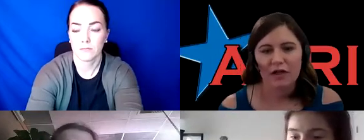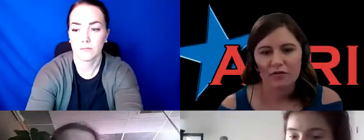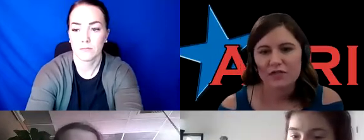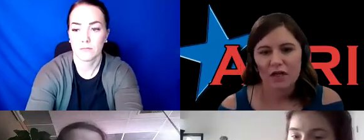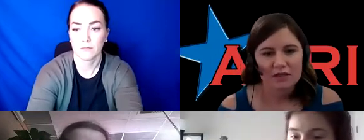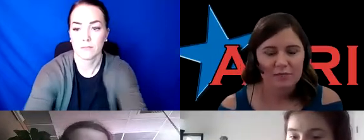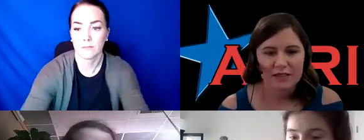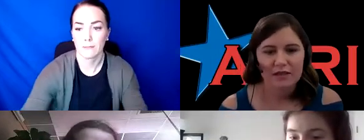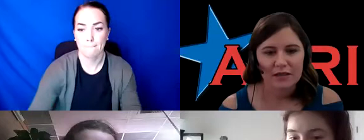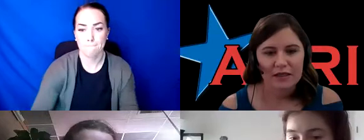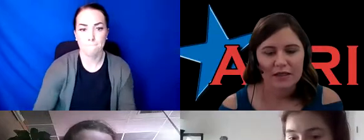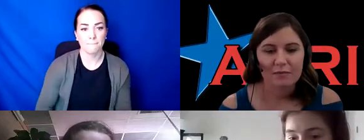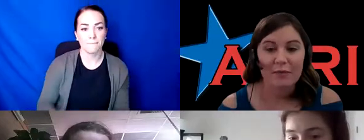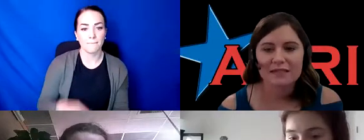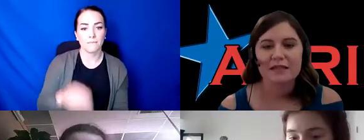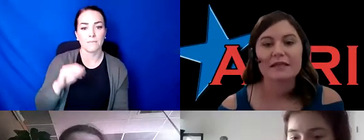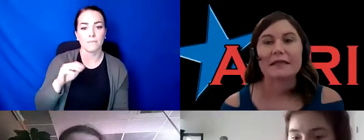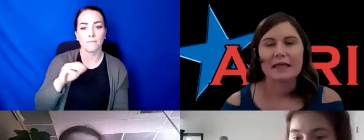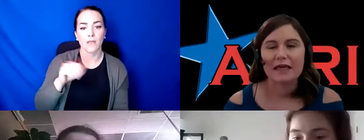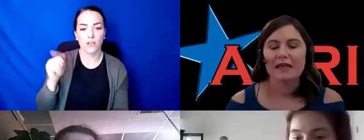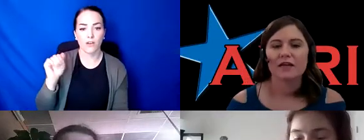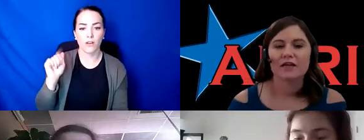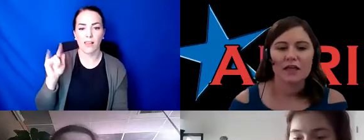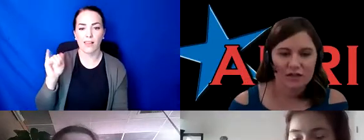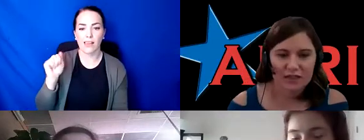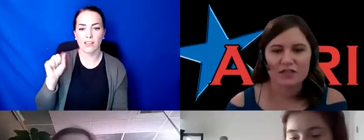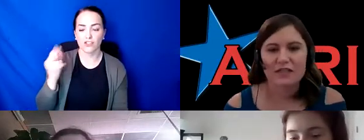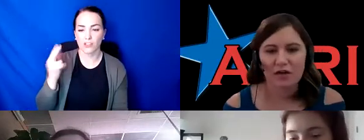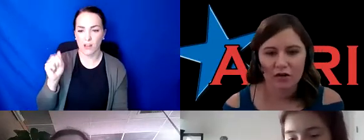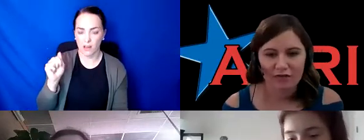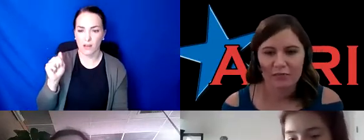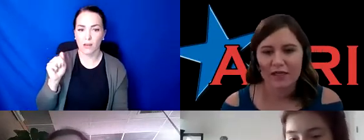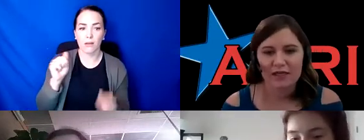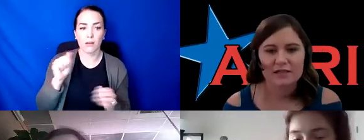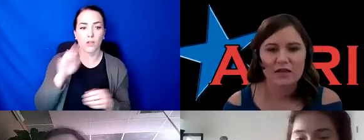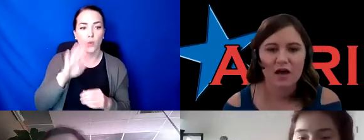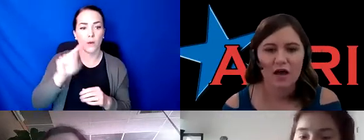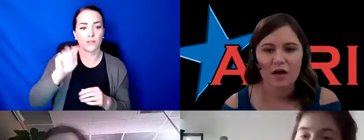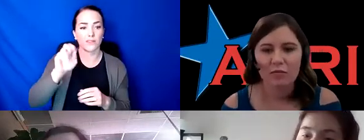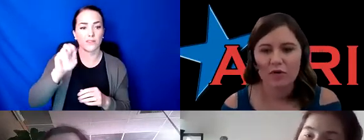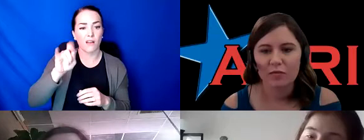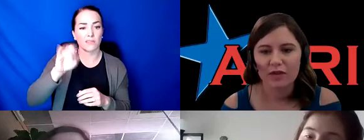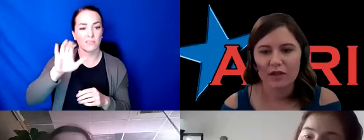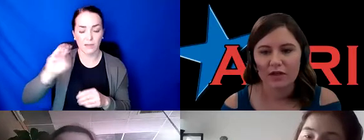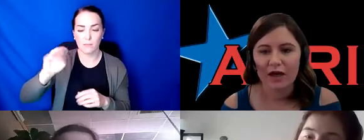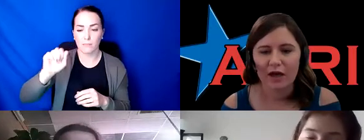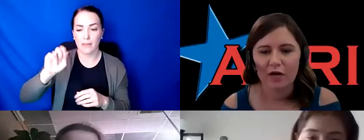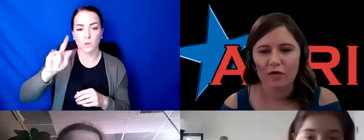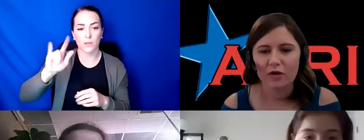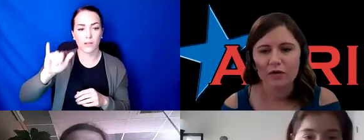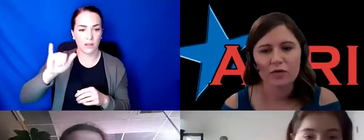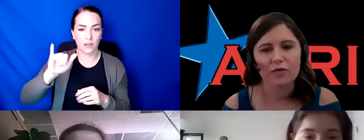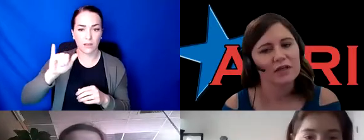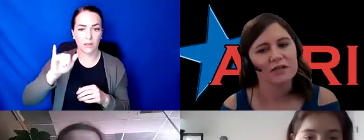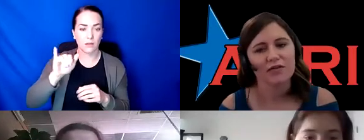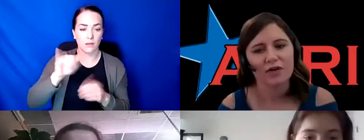comment of toxic masculinity and the intersections that all of that plays within how